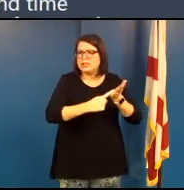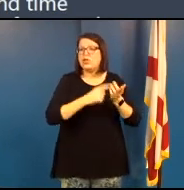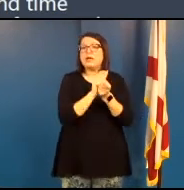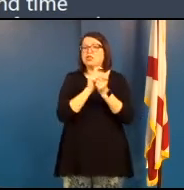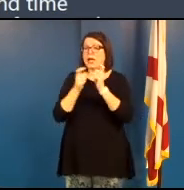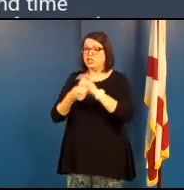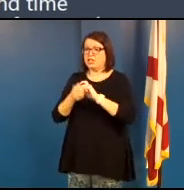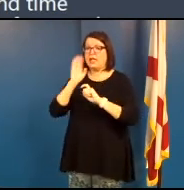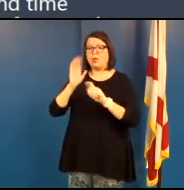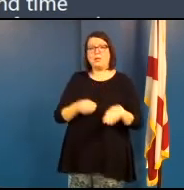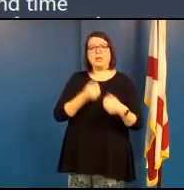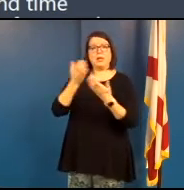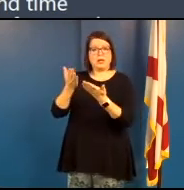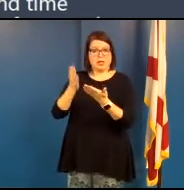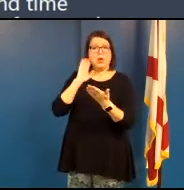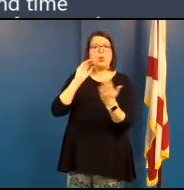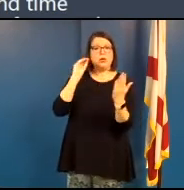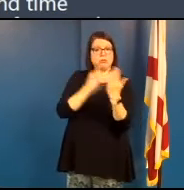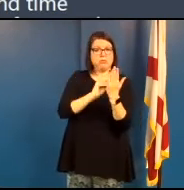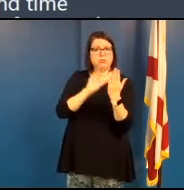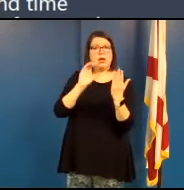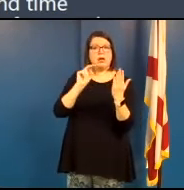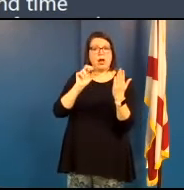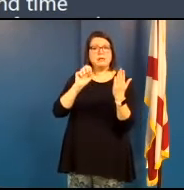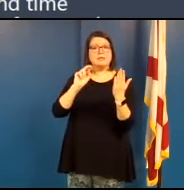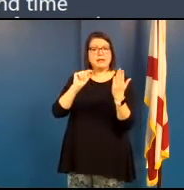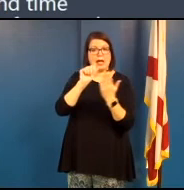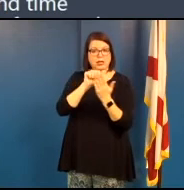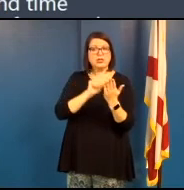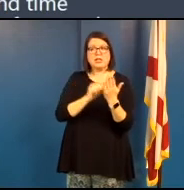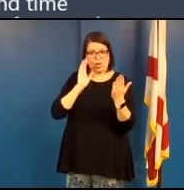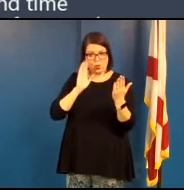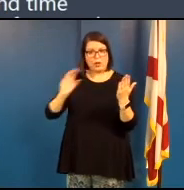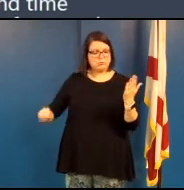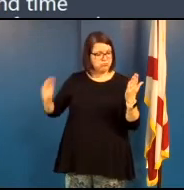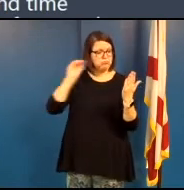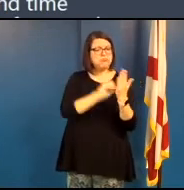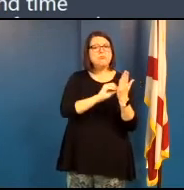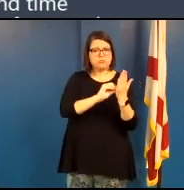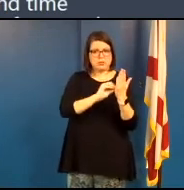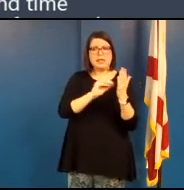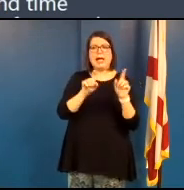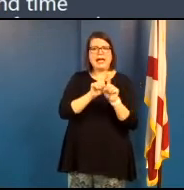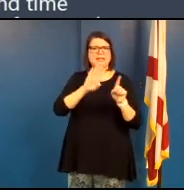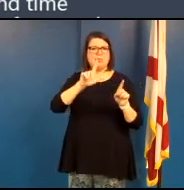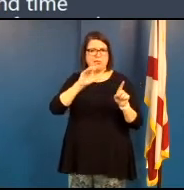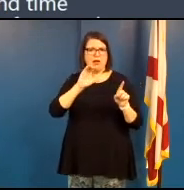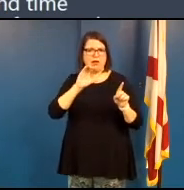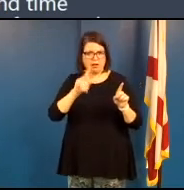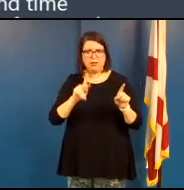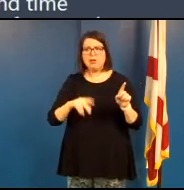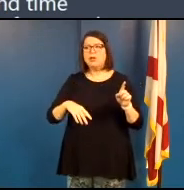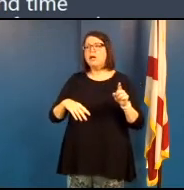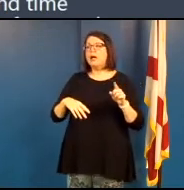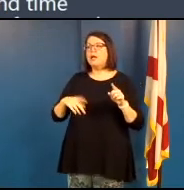a block. So you won't have to go through each bill by itself. A member will be able to log a no vote